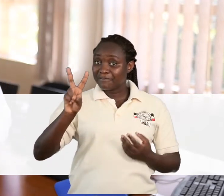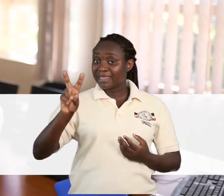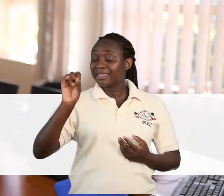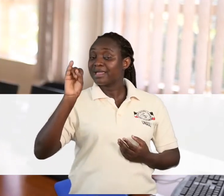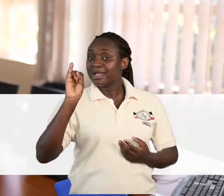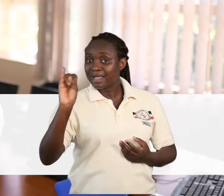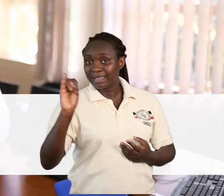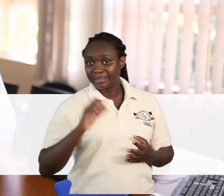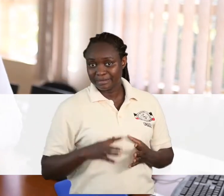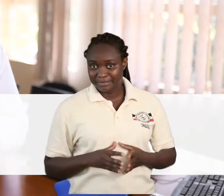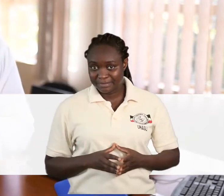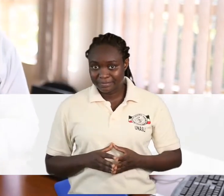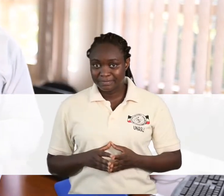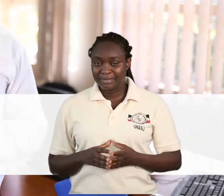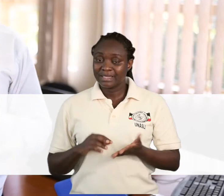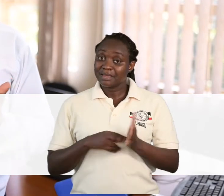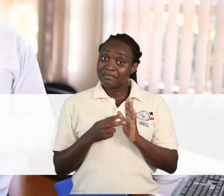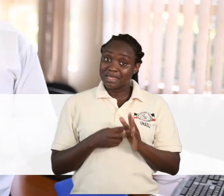That is